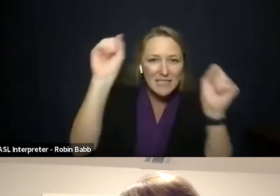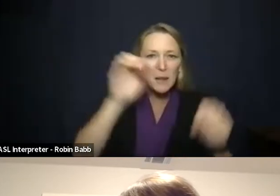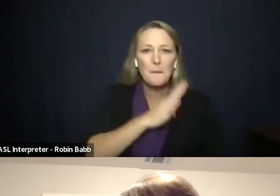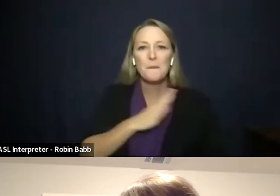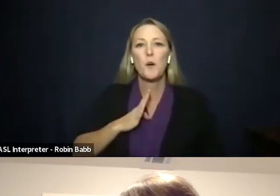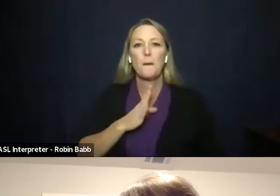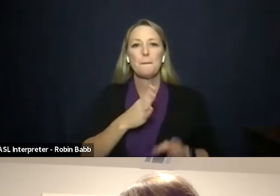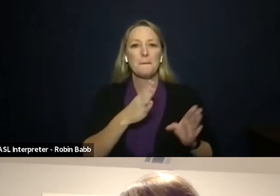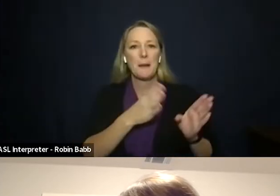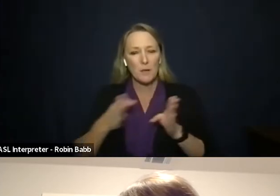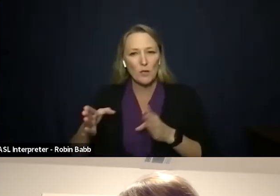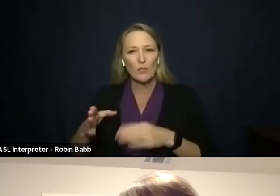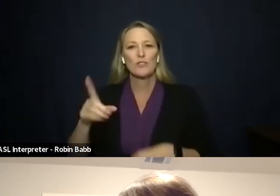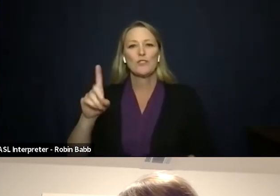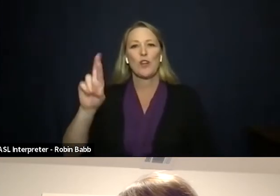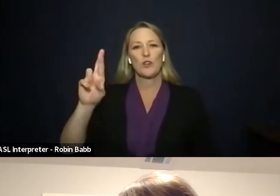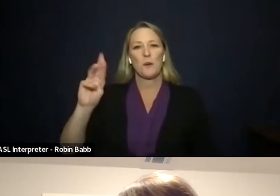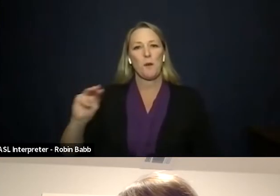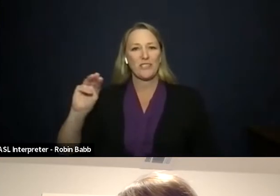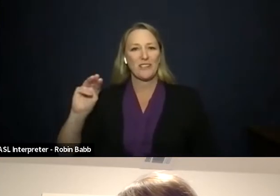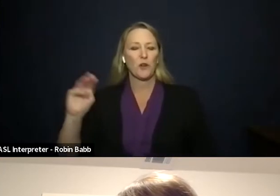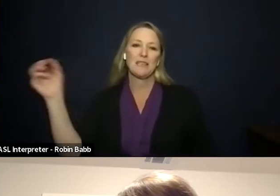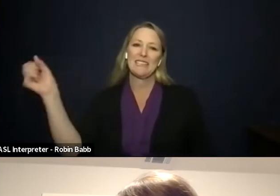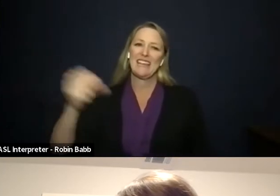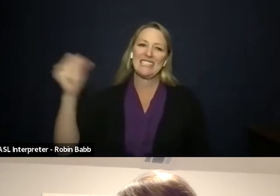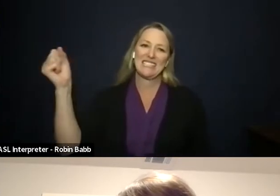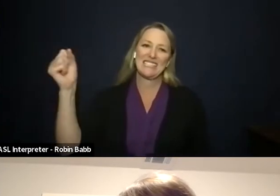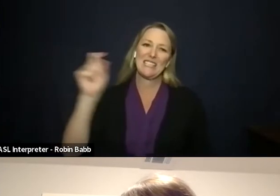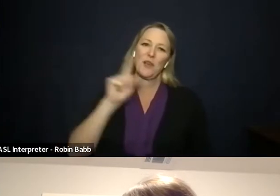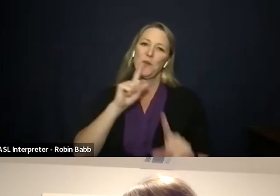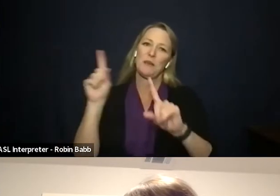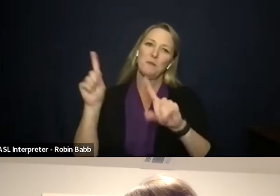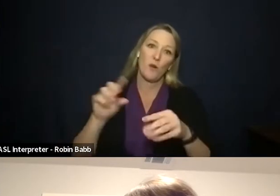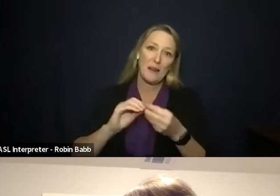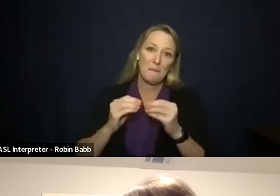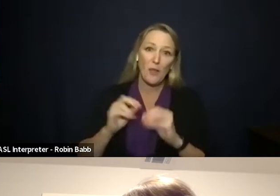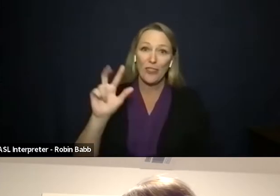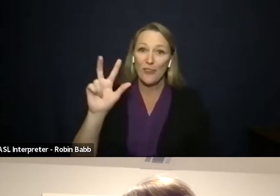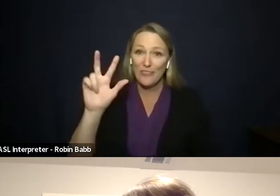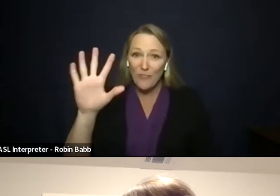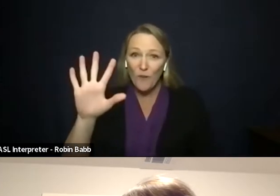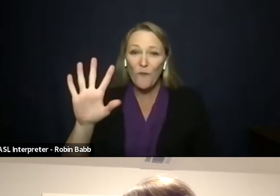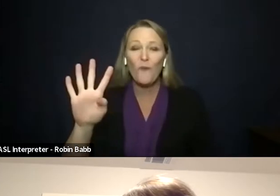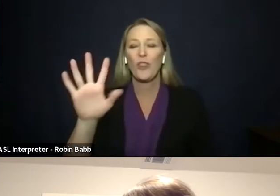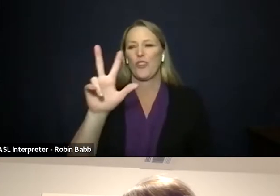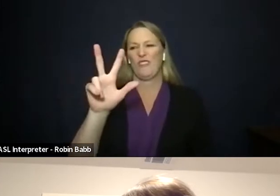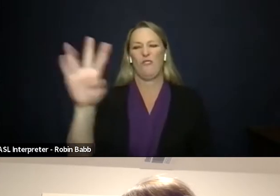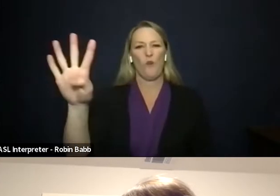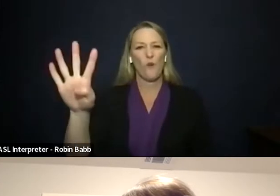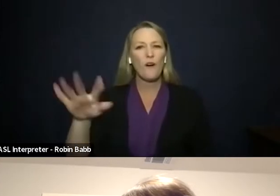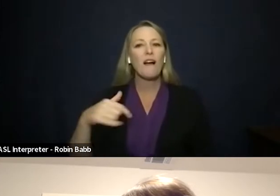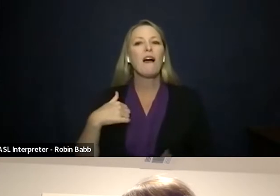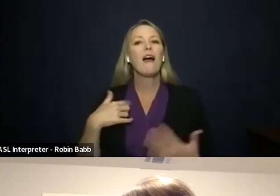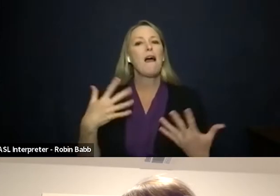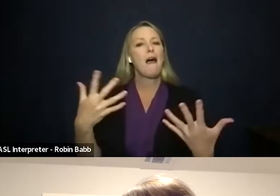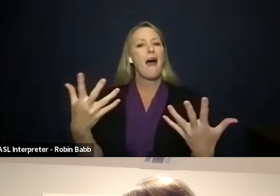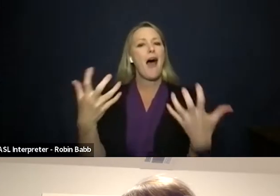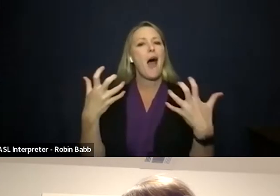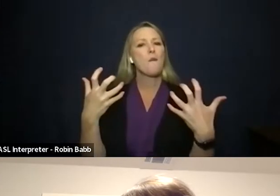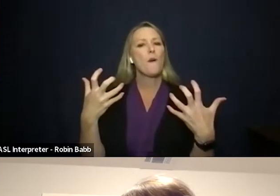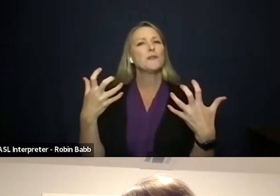maldonado uh yes it's report number 34. and uh i would like to to just